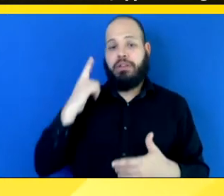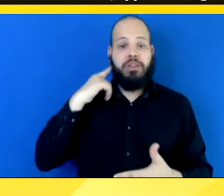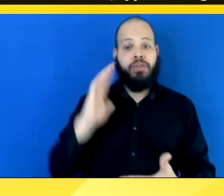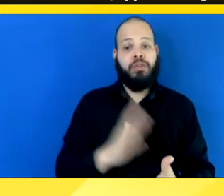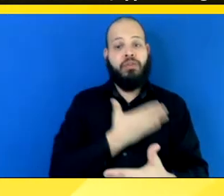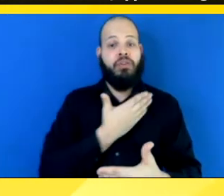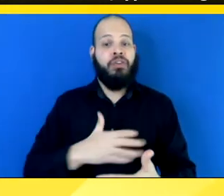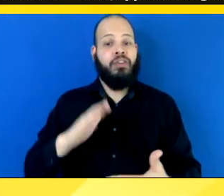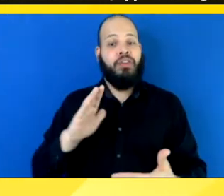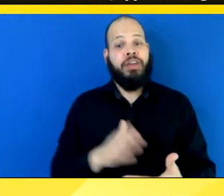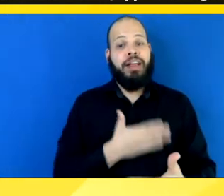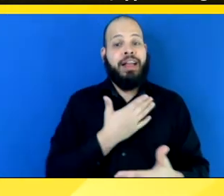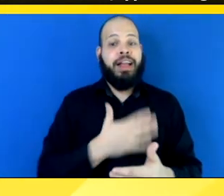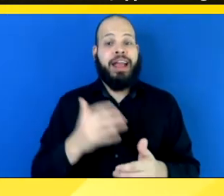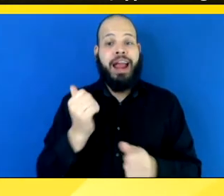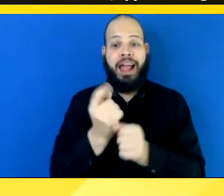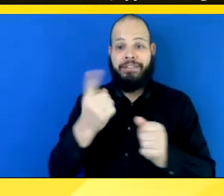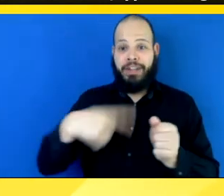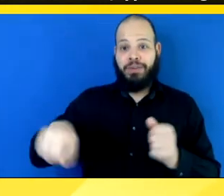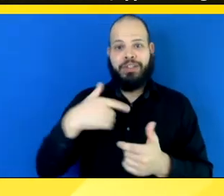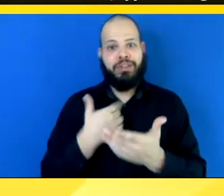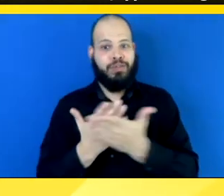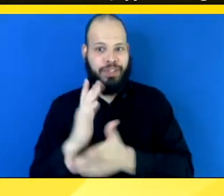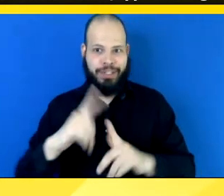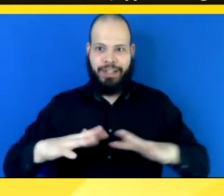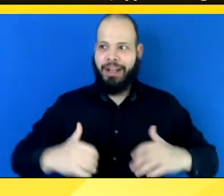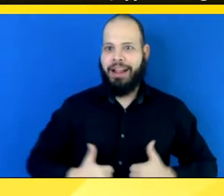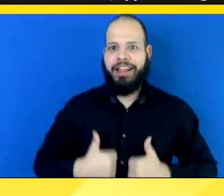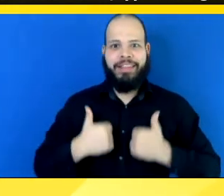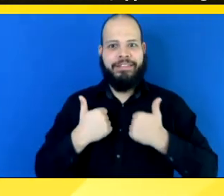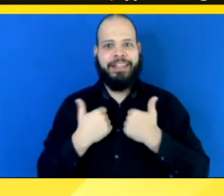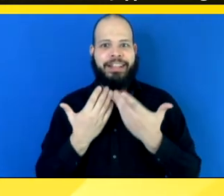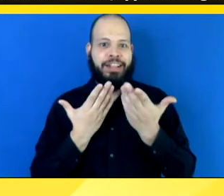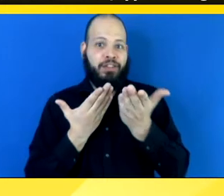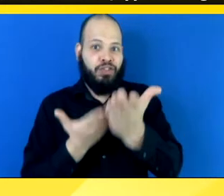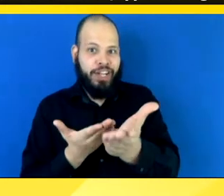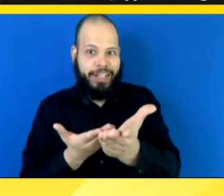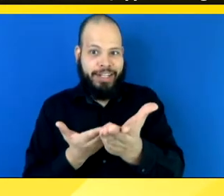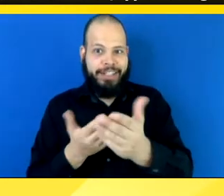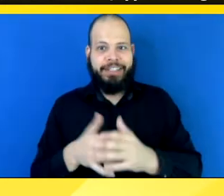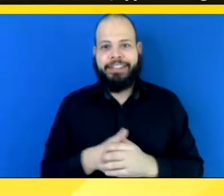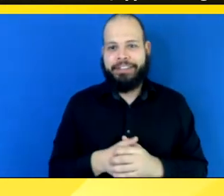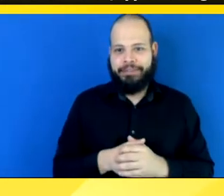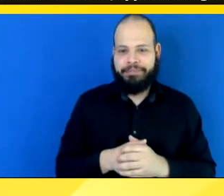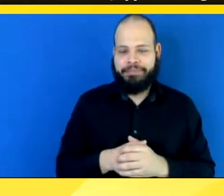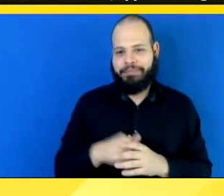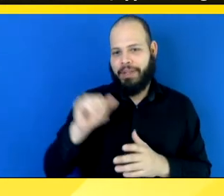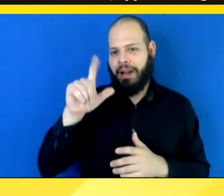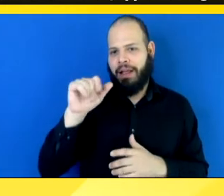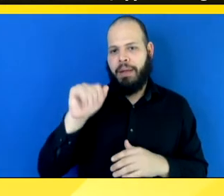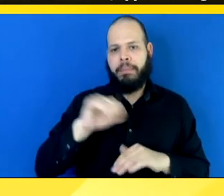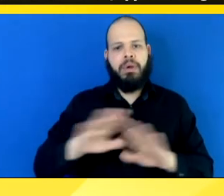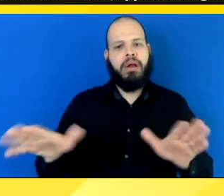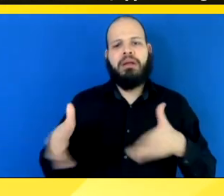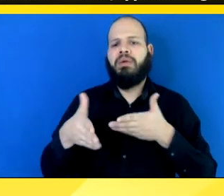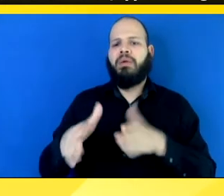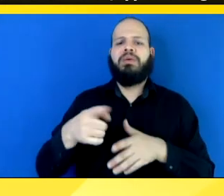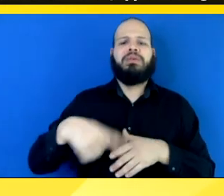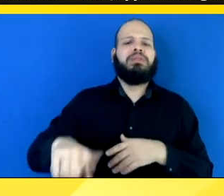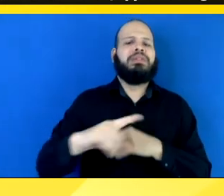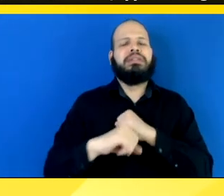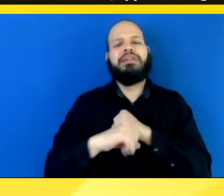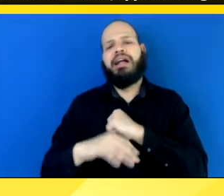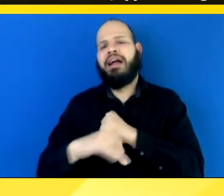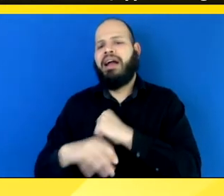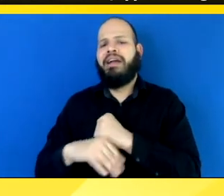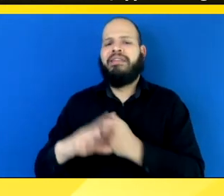from Alabama, Reverend Dolly, who said, please don't let this campaign fail. Get those yes votes in the